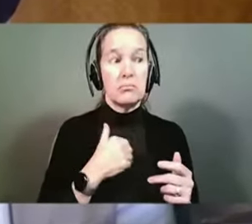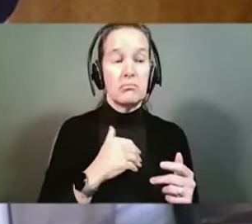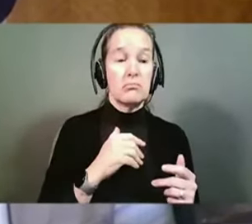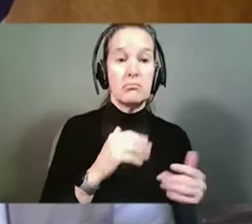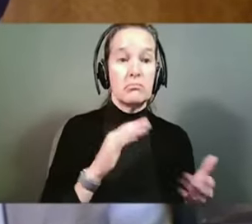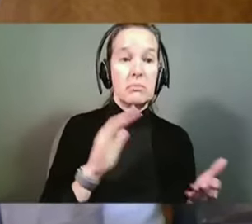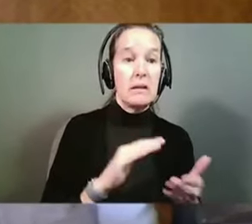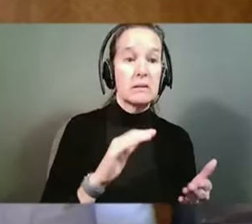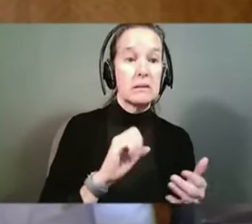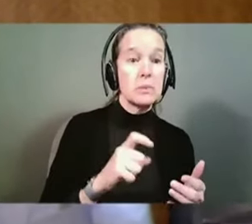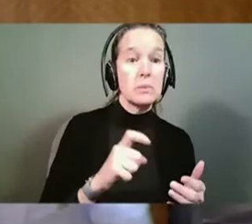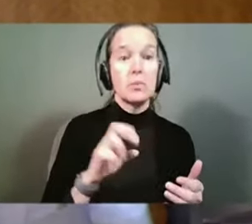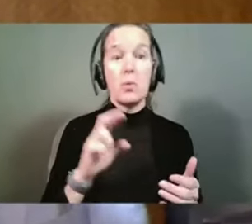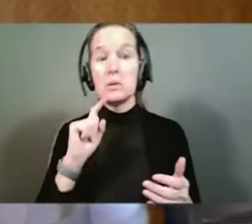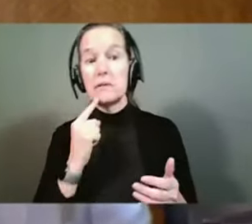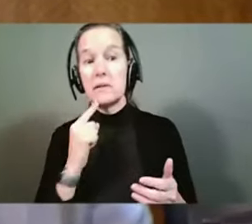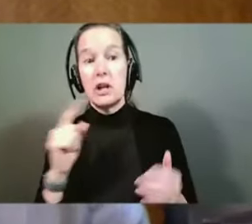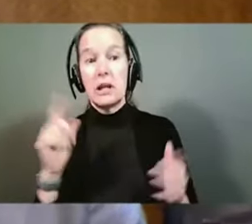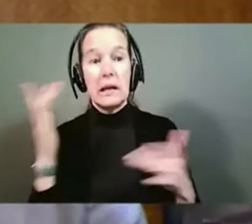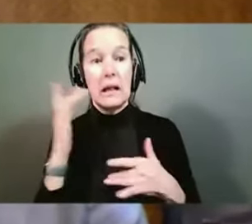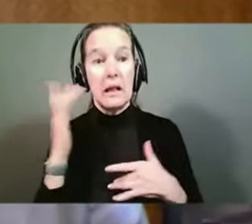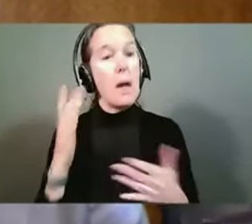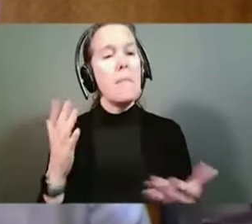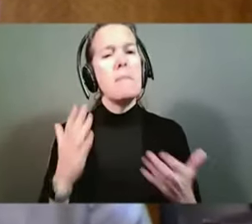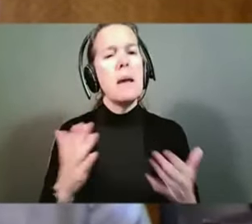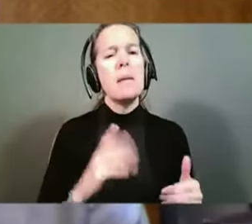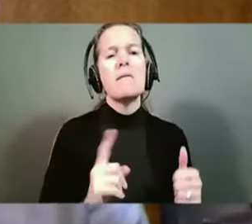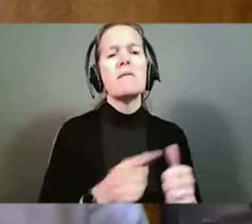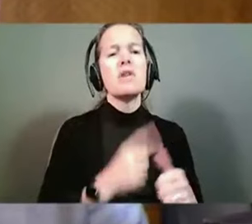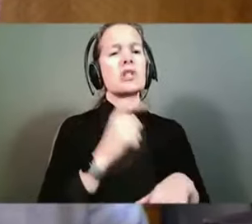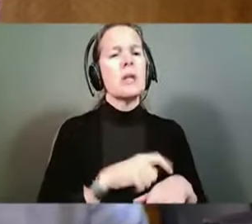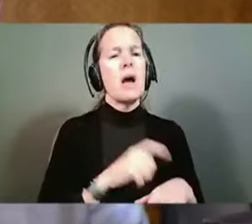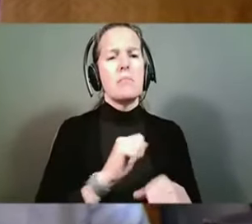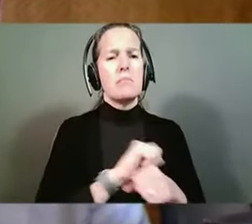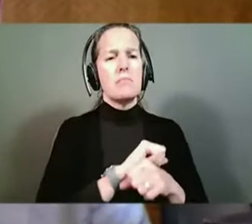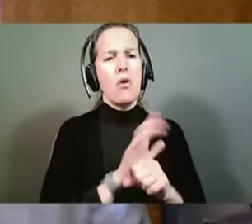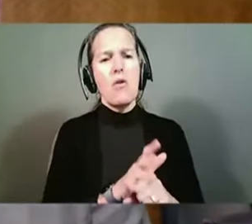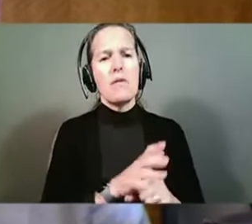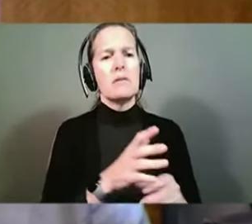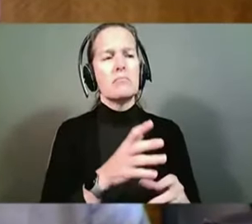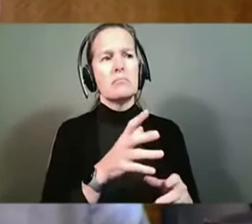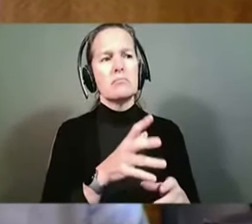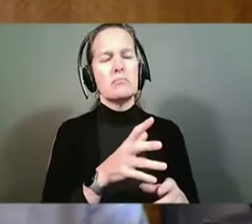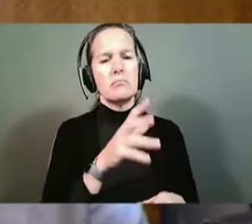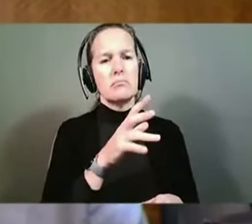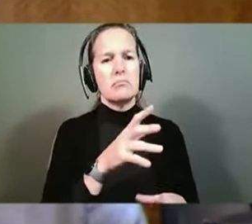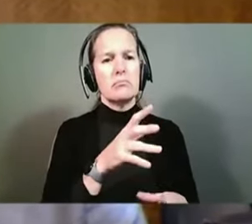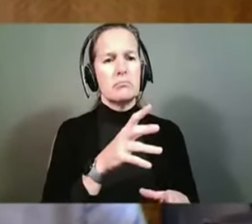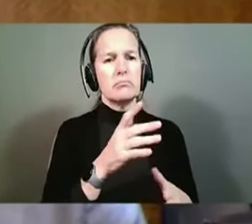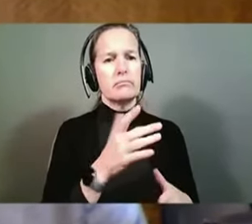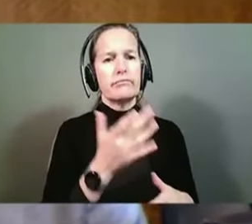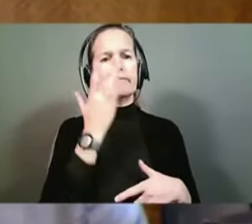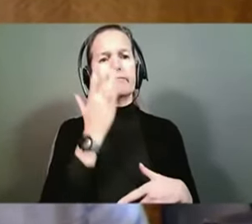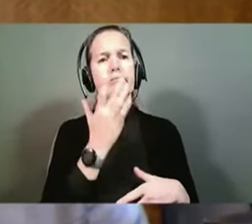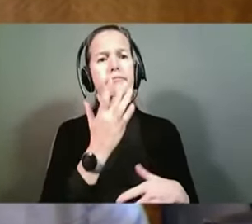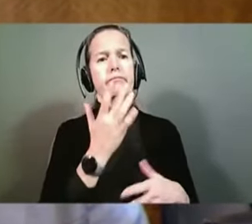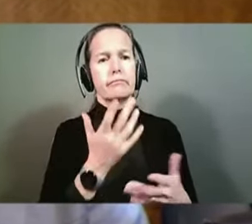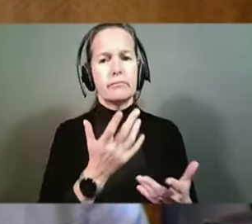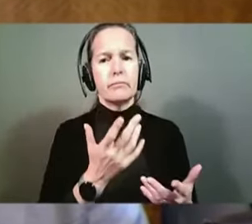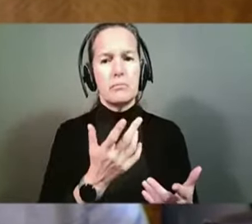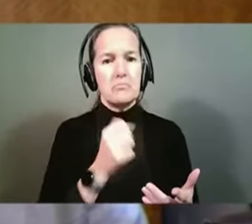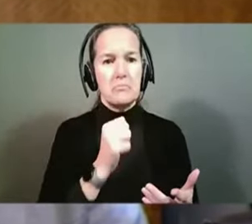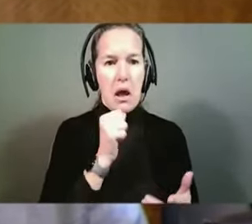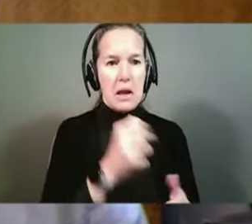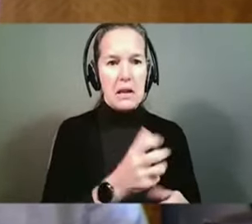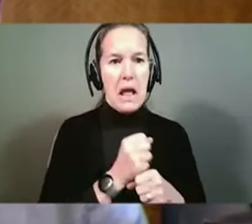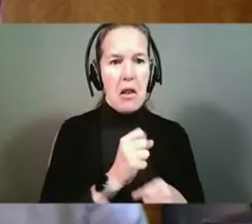long COVID after your first infection, each reinfection can increase the risk of developing it. In other words,